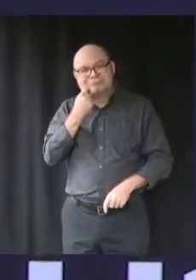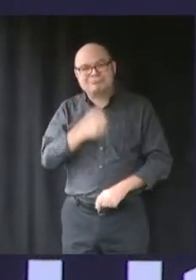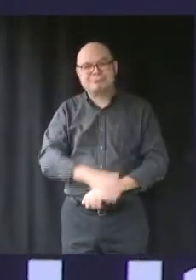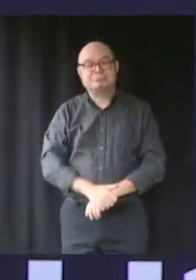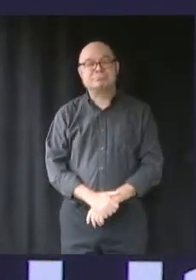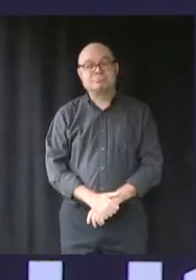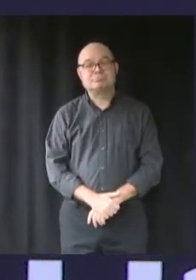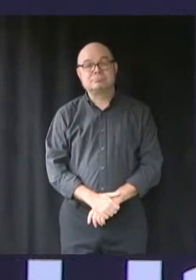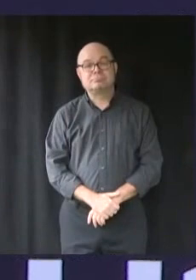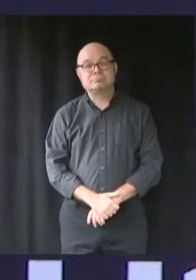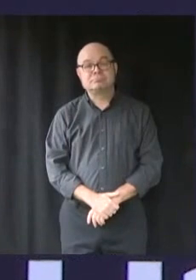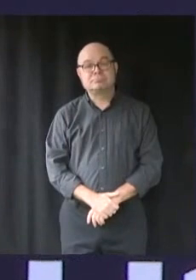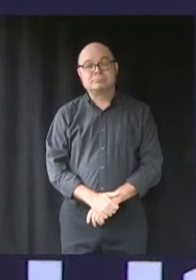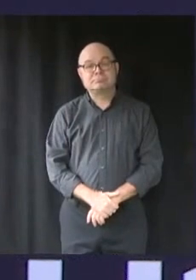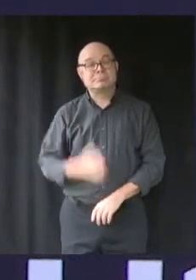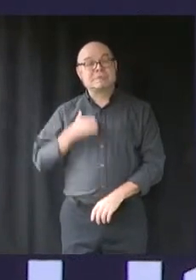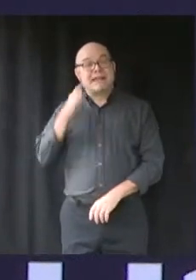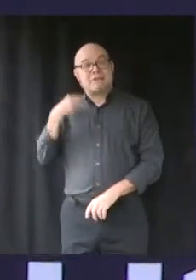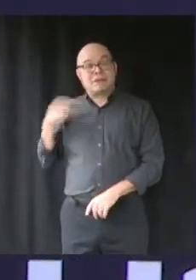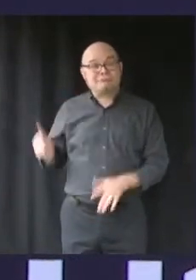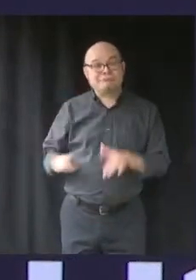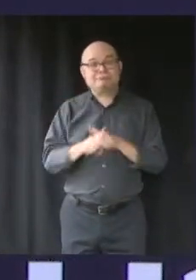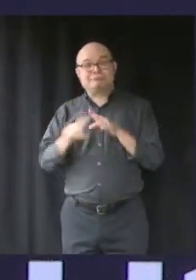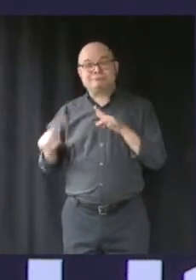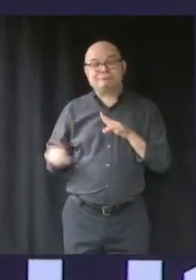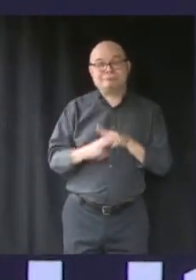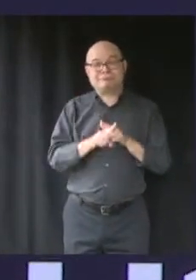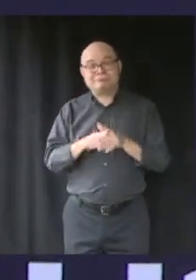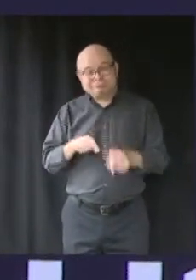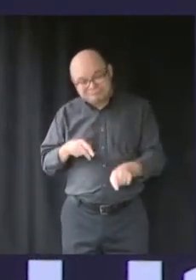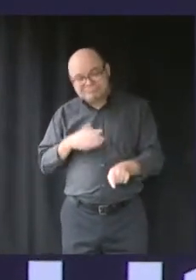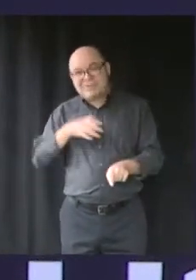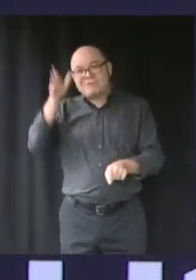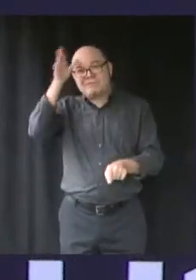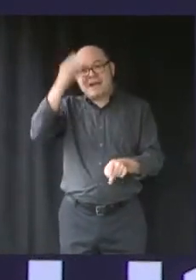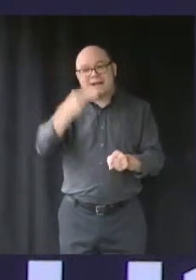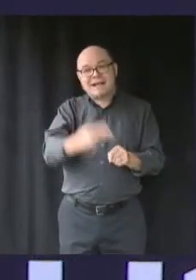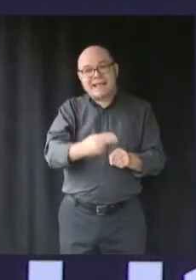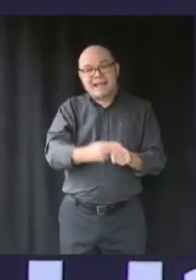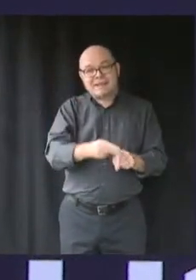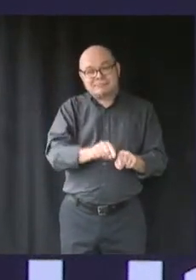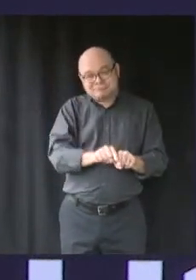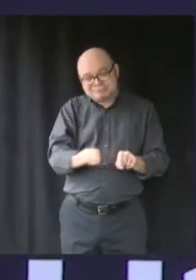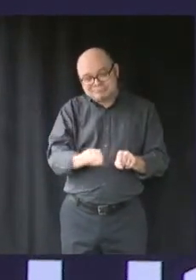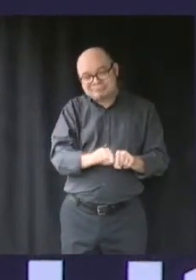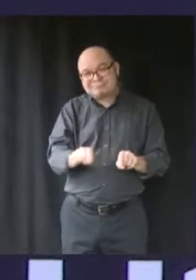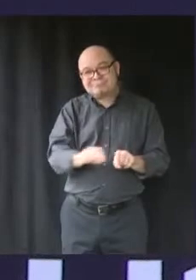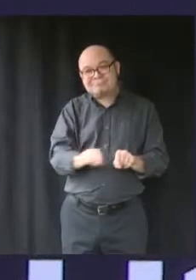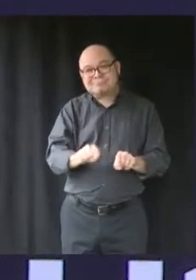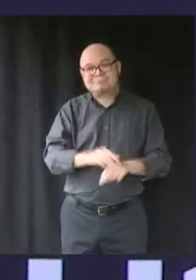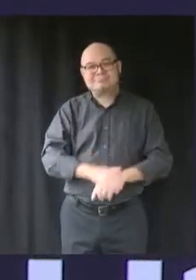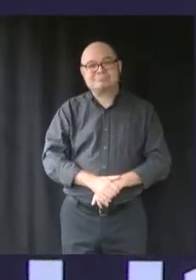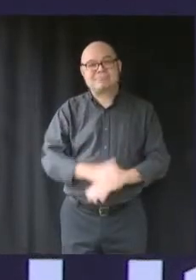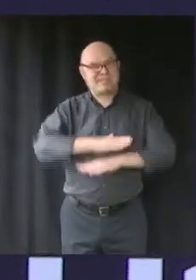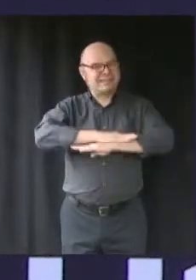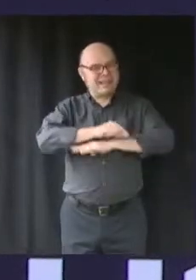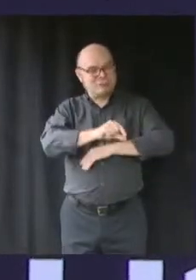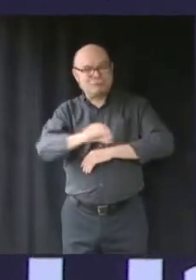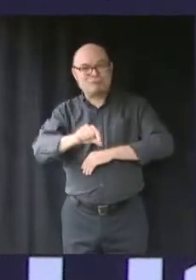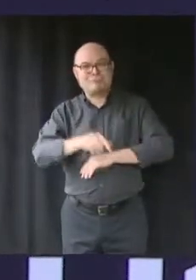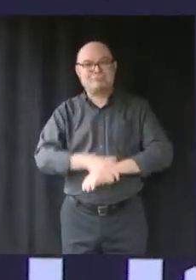and I look at those signatures, and I read the note that Chris Dodd left me on the day he left.